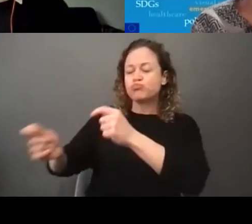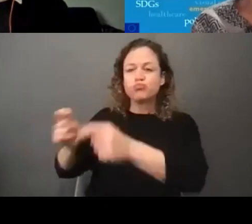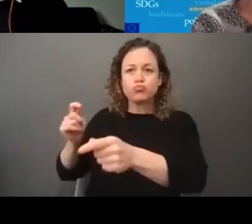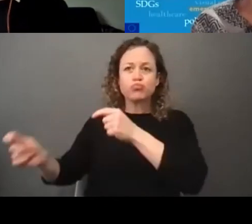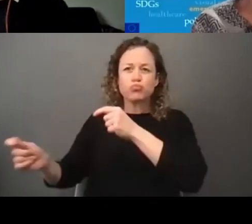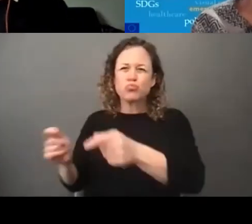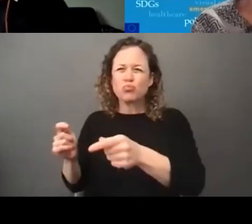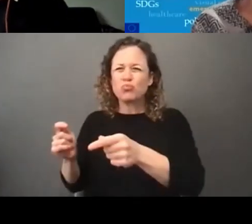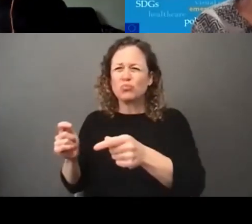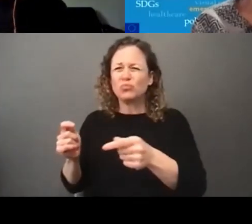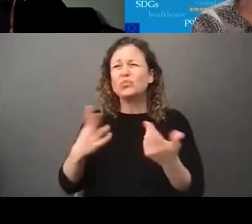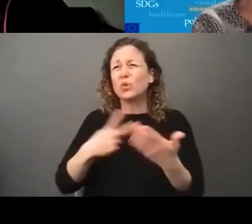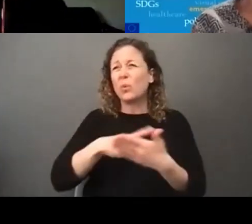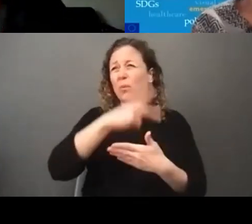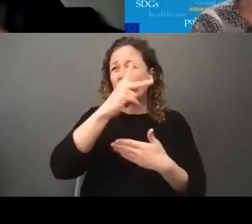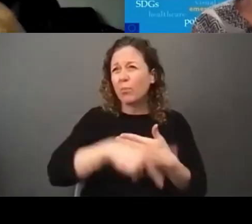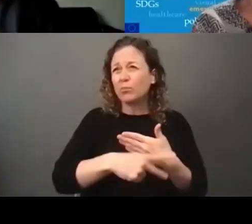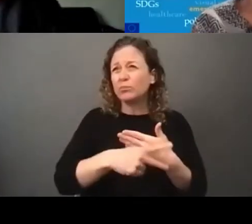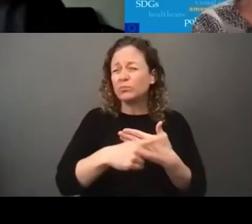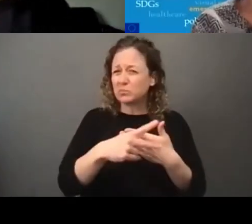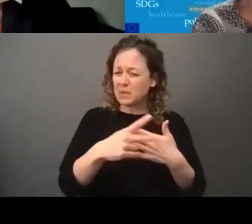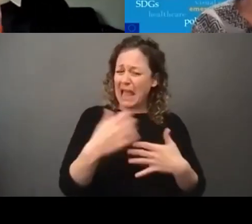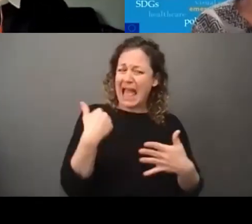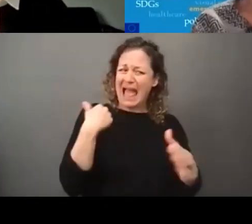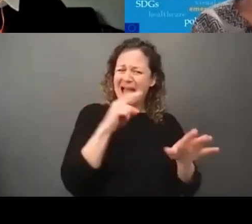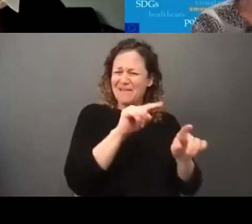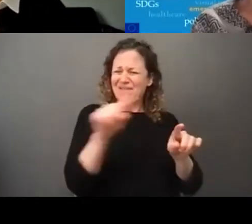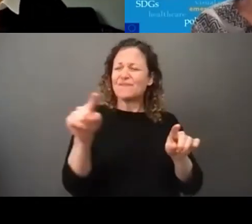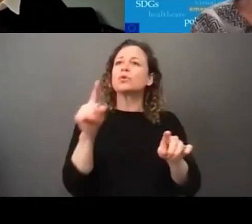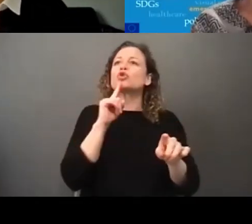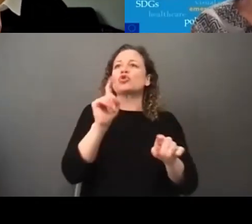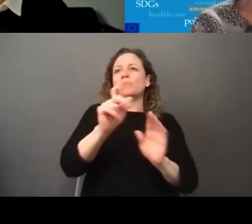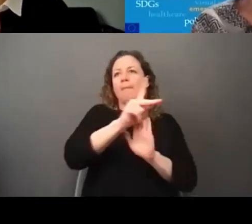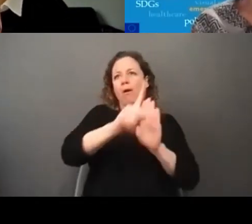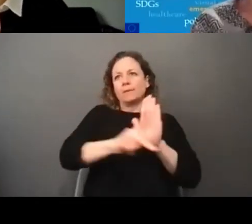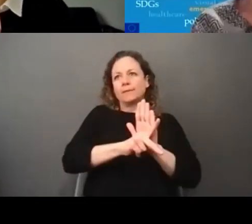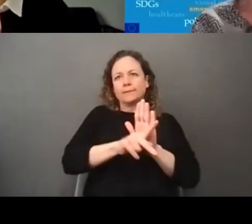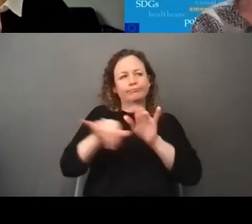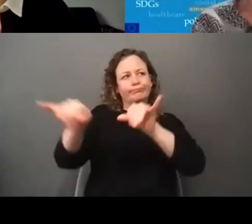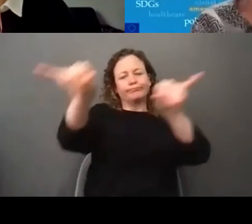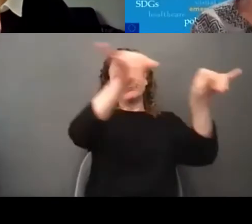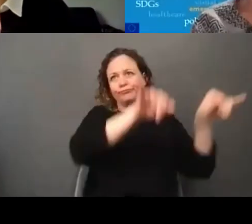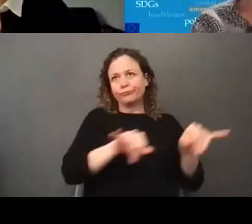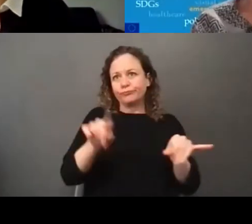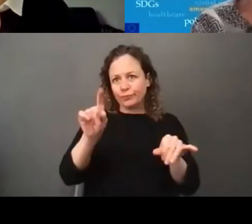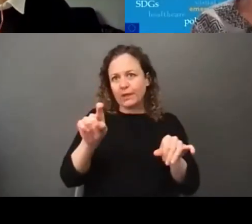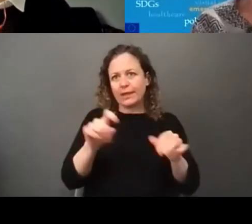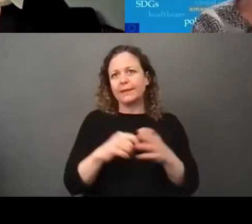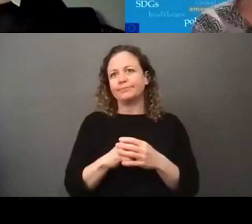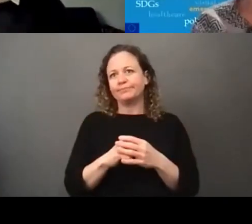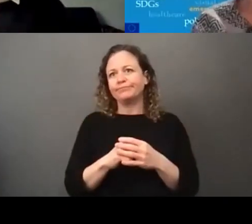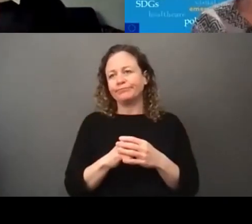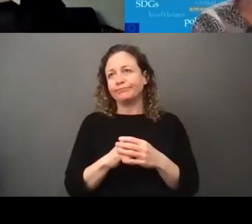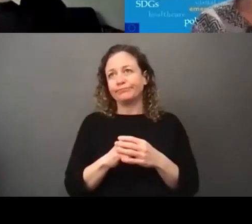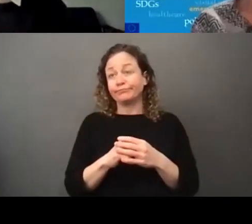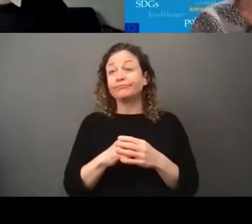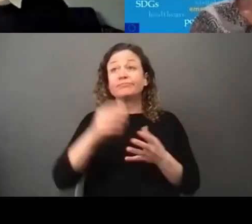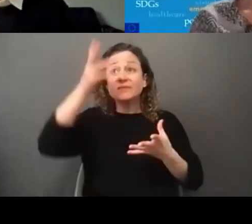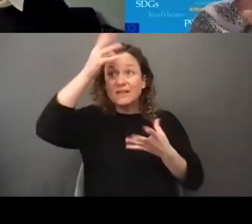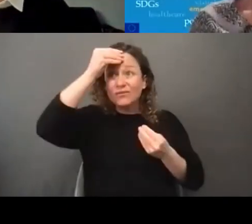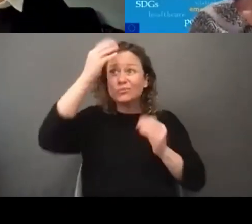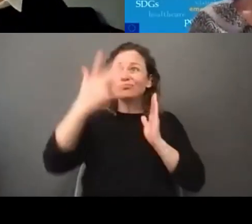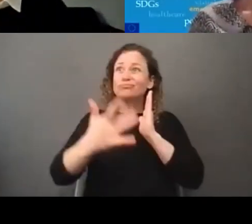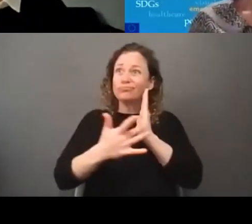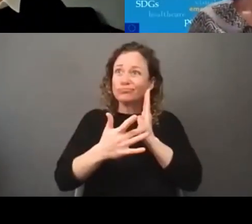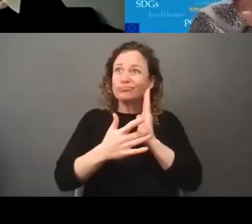In terms of that access piece, the whole thing about information, computer technology, ICT. I'm actually working with some